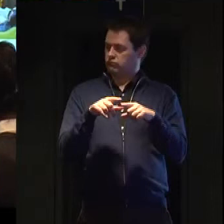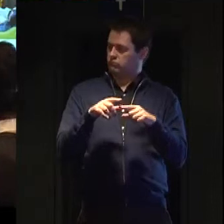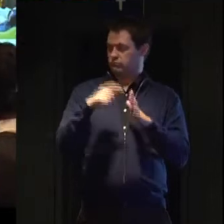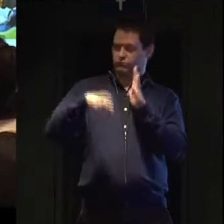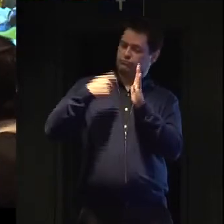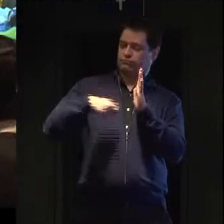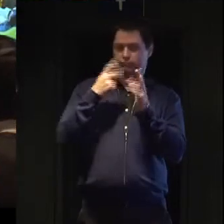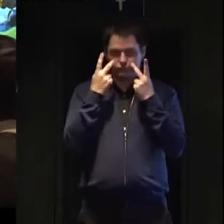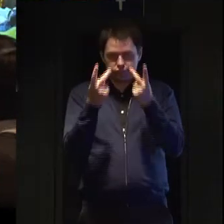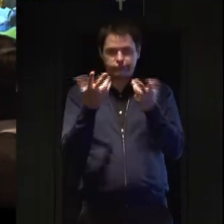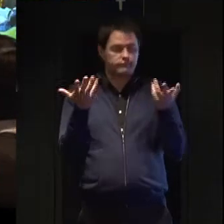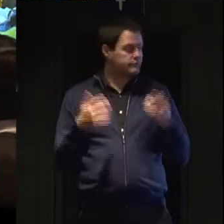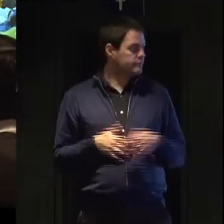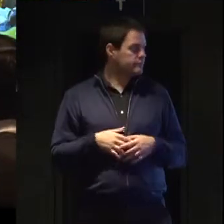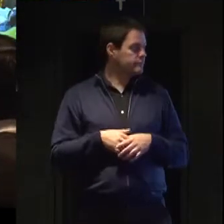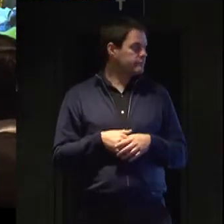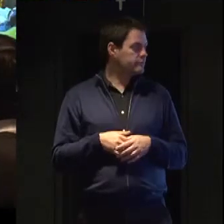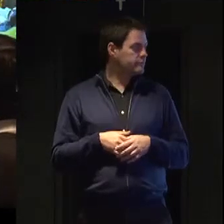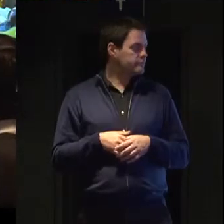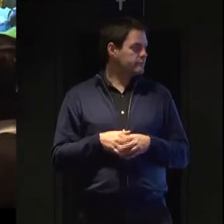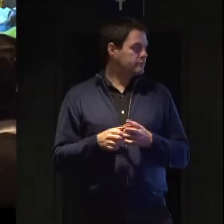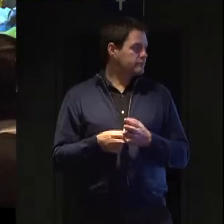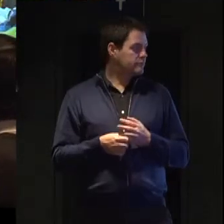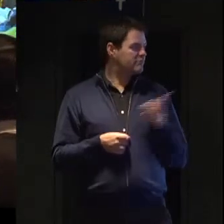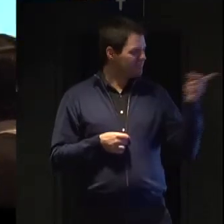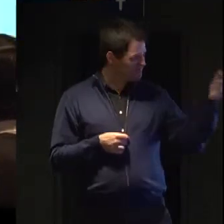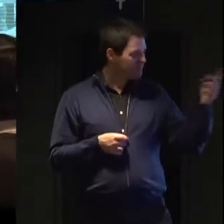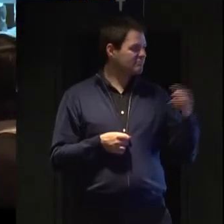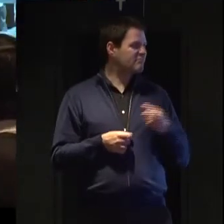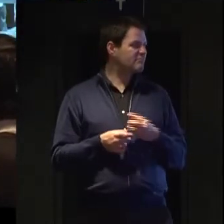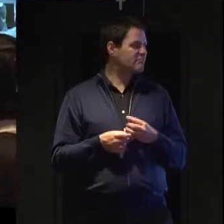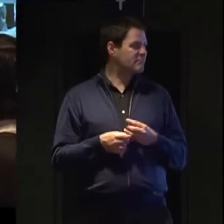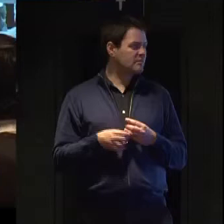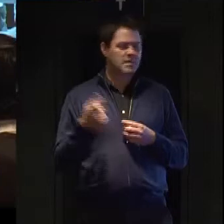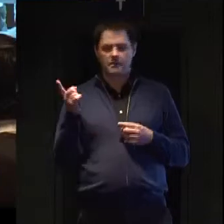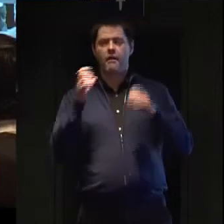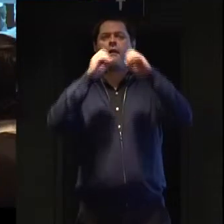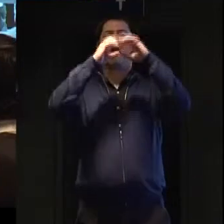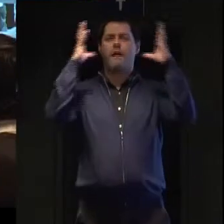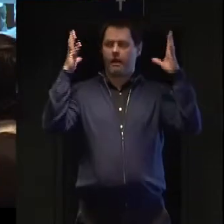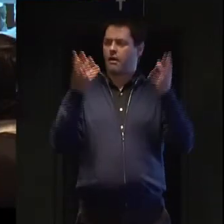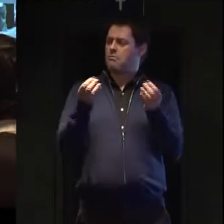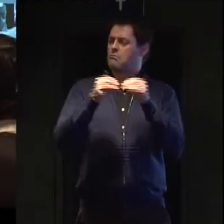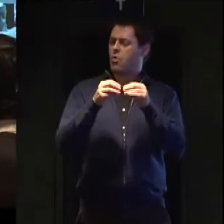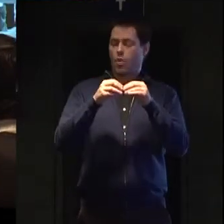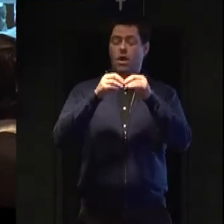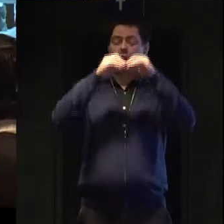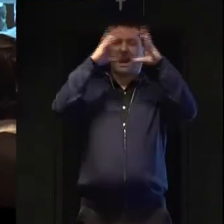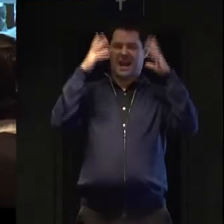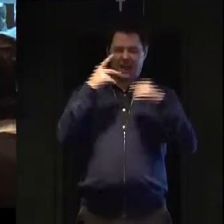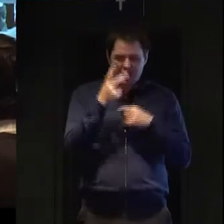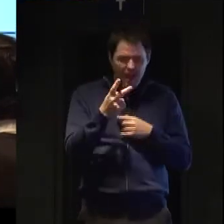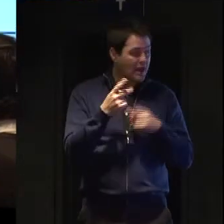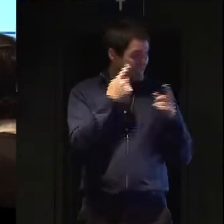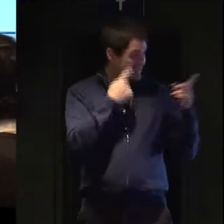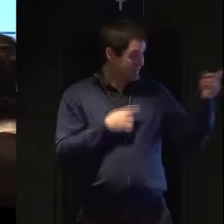particular film, and just to give people a little bit more of an insight into what it's like. I'm going to play